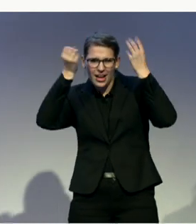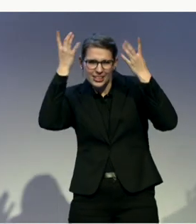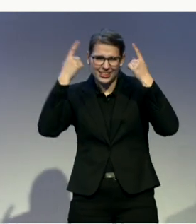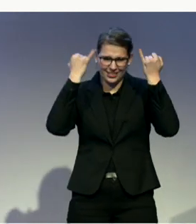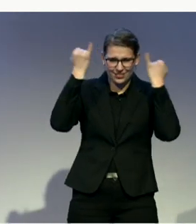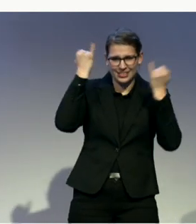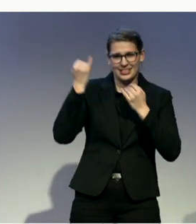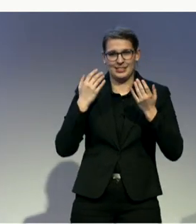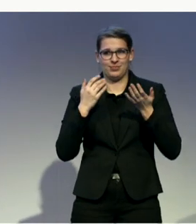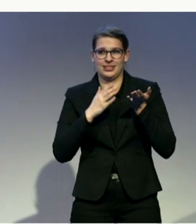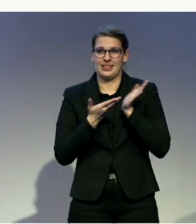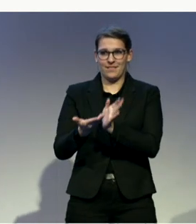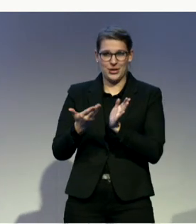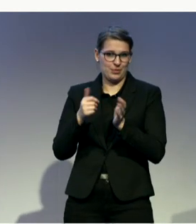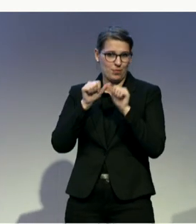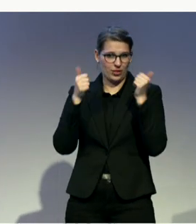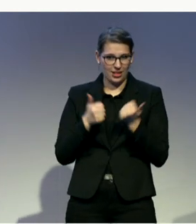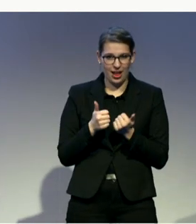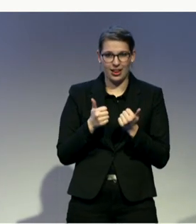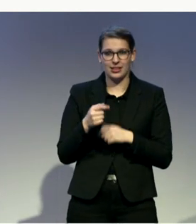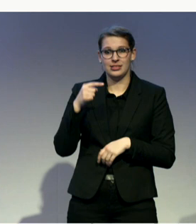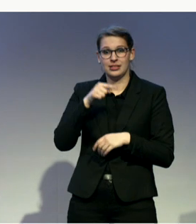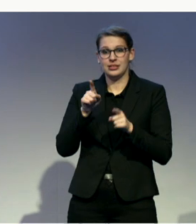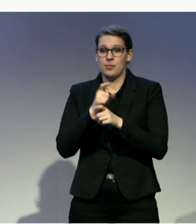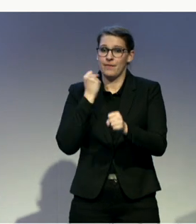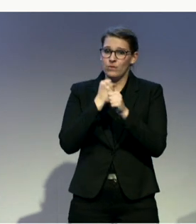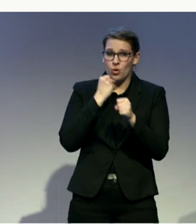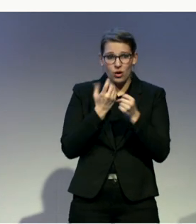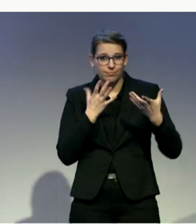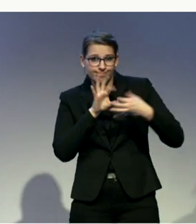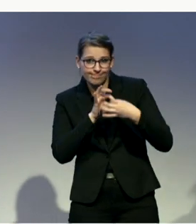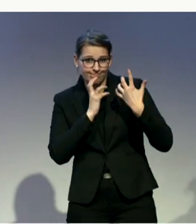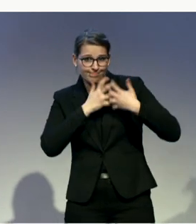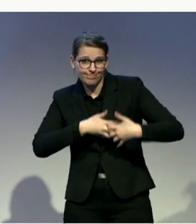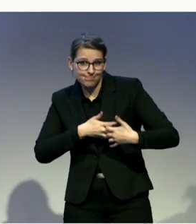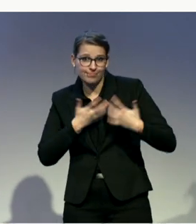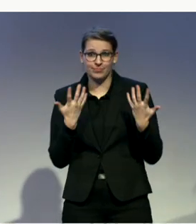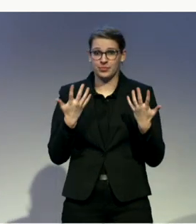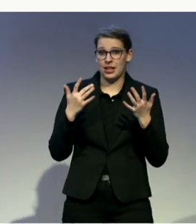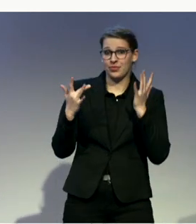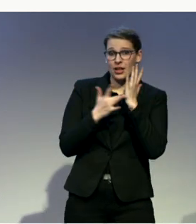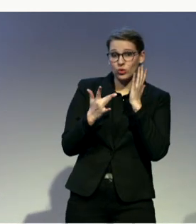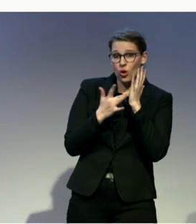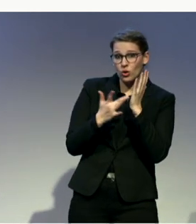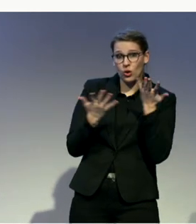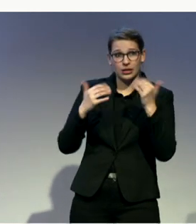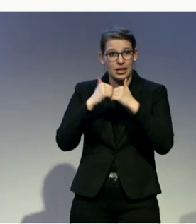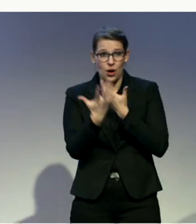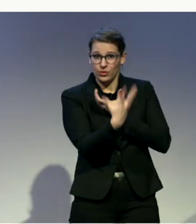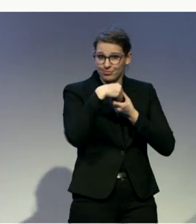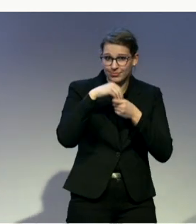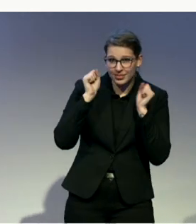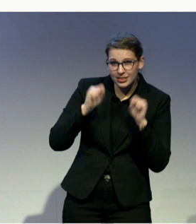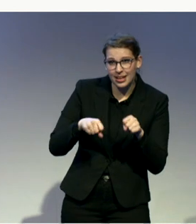person-centered planning, co-production, user involvement, and technology. And indeed, we have quite a lot